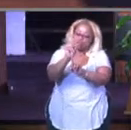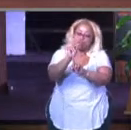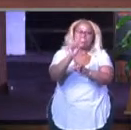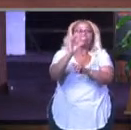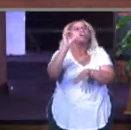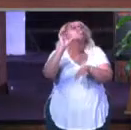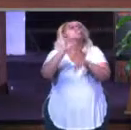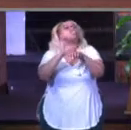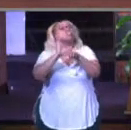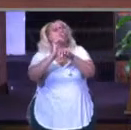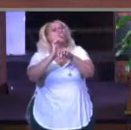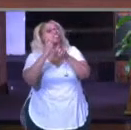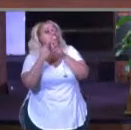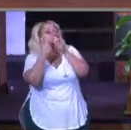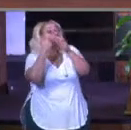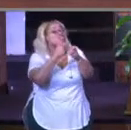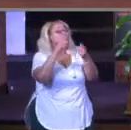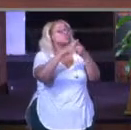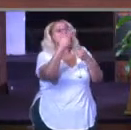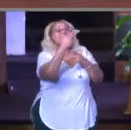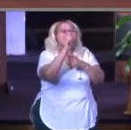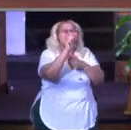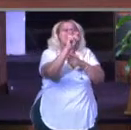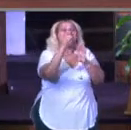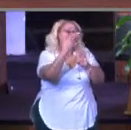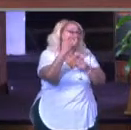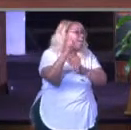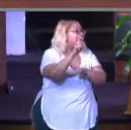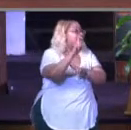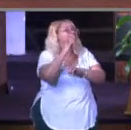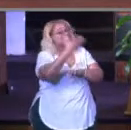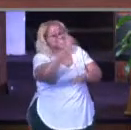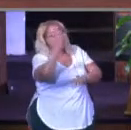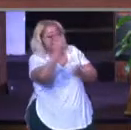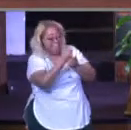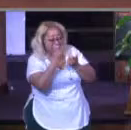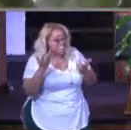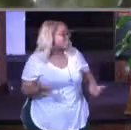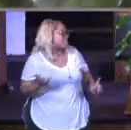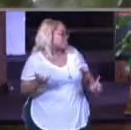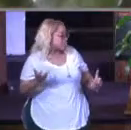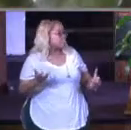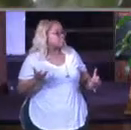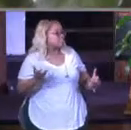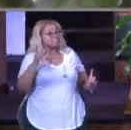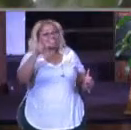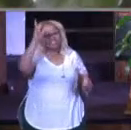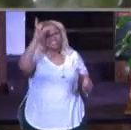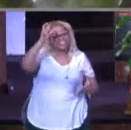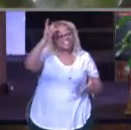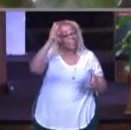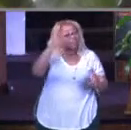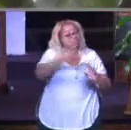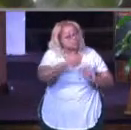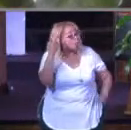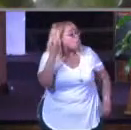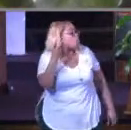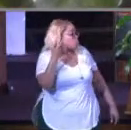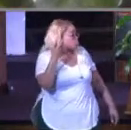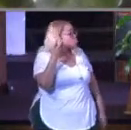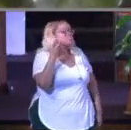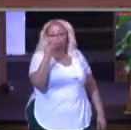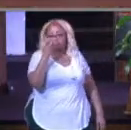The church is running to the gates of hell and taking back everything that the enemy